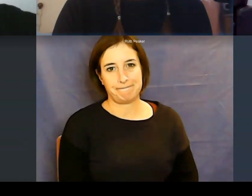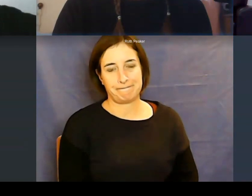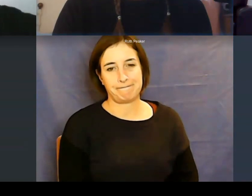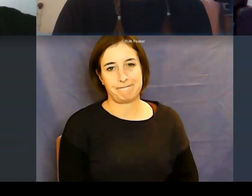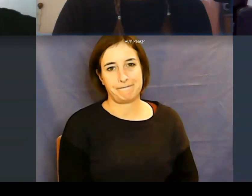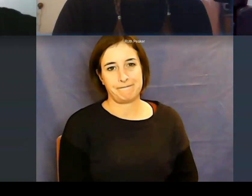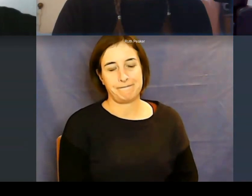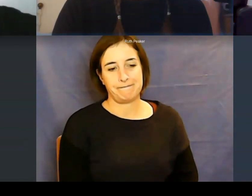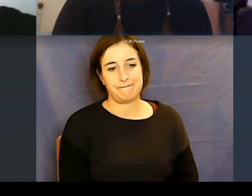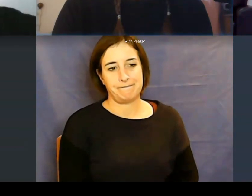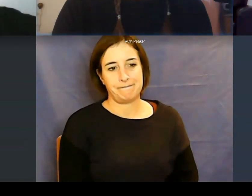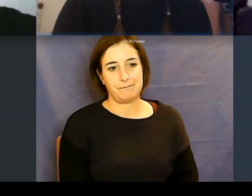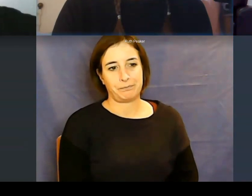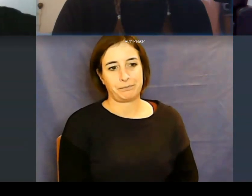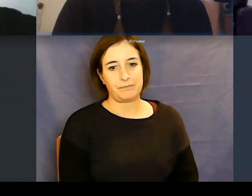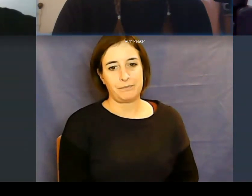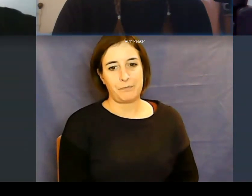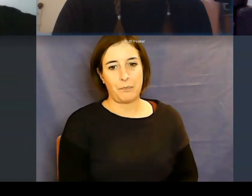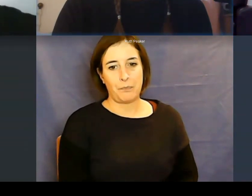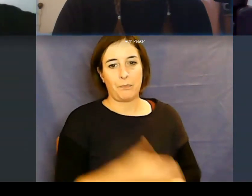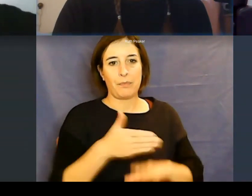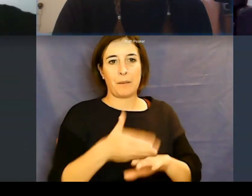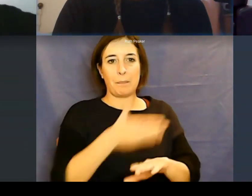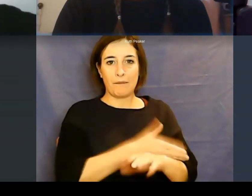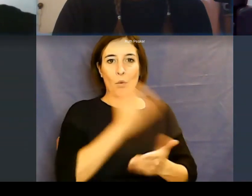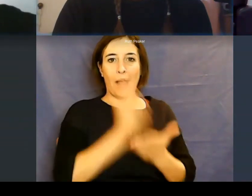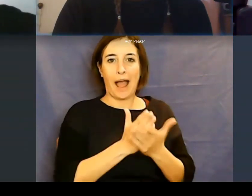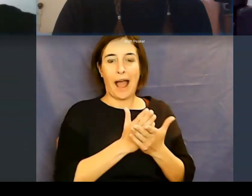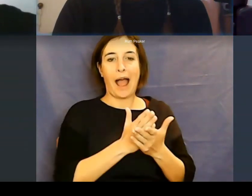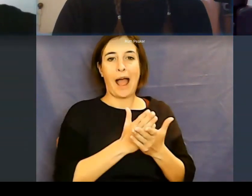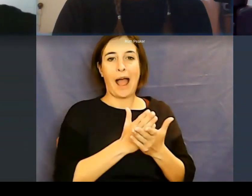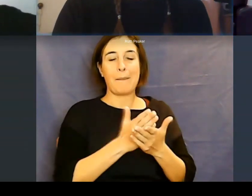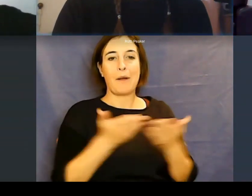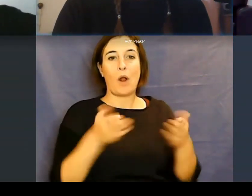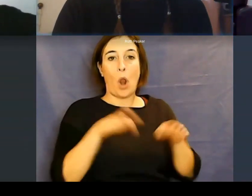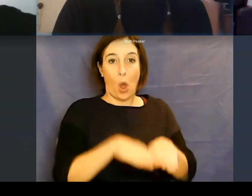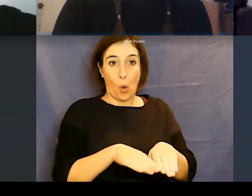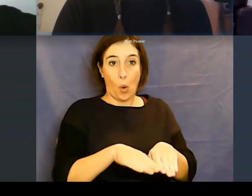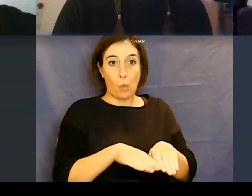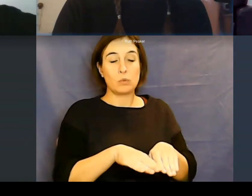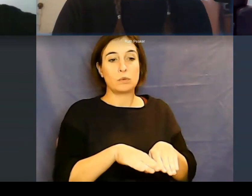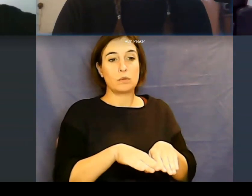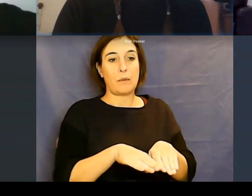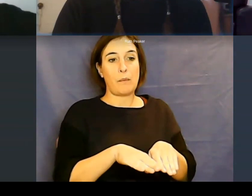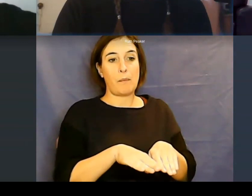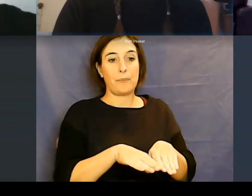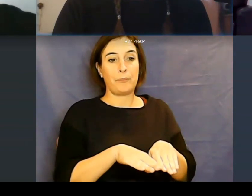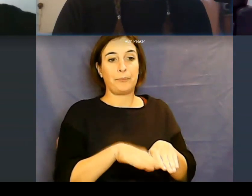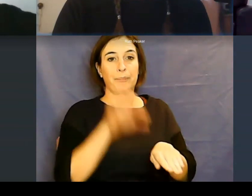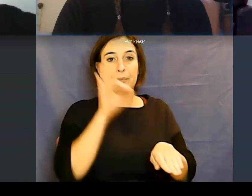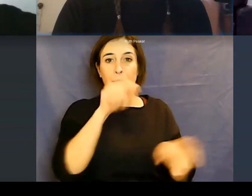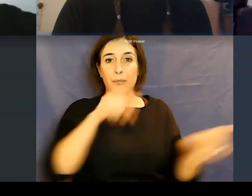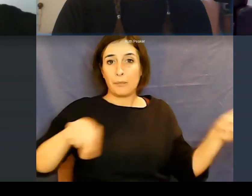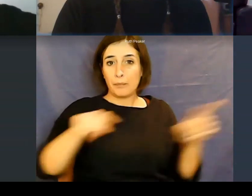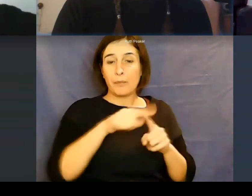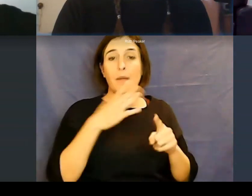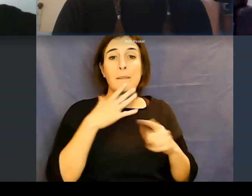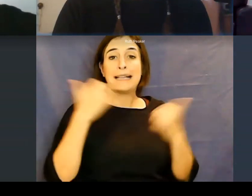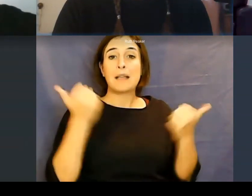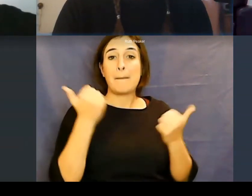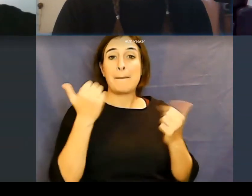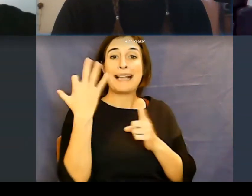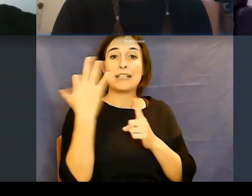started. Before I do close, if I could just ask for those in attendance, if you could please complete the survey that we've posted in the